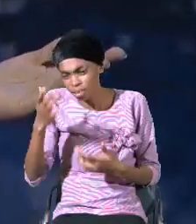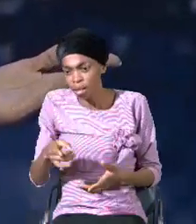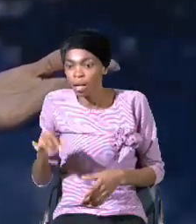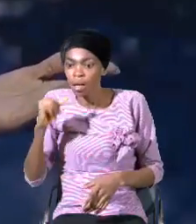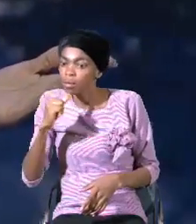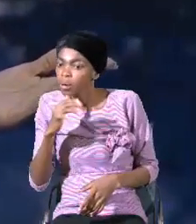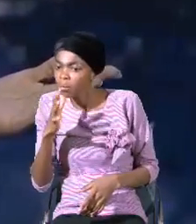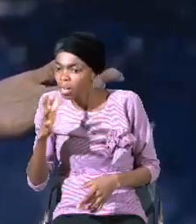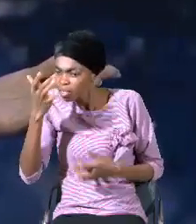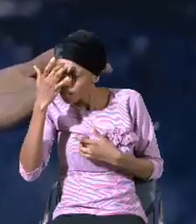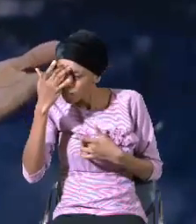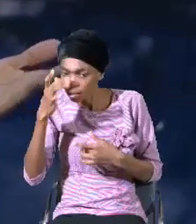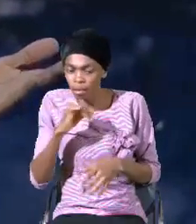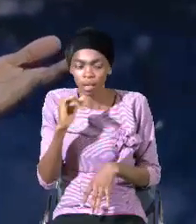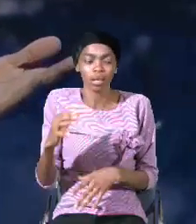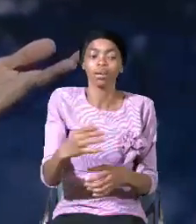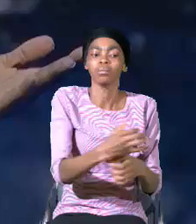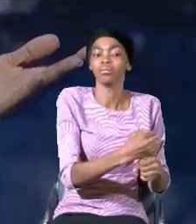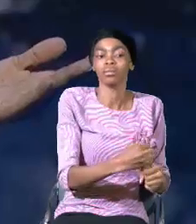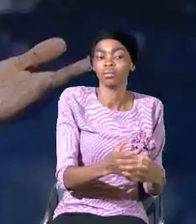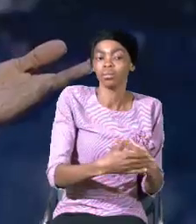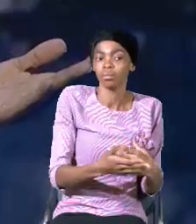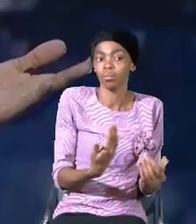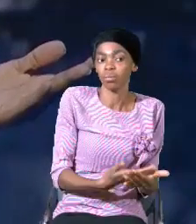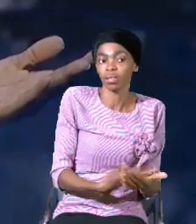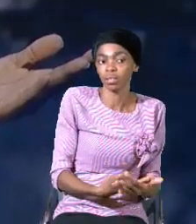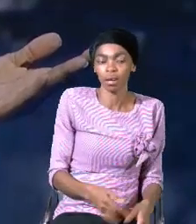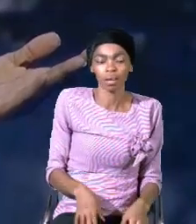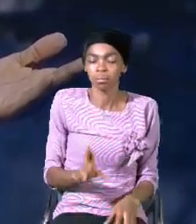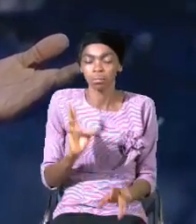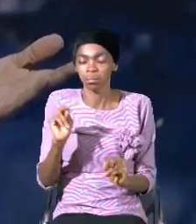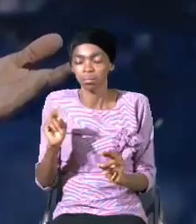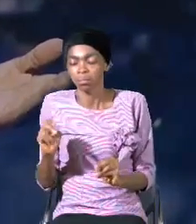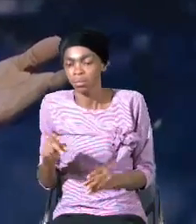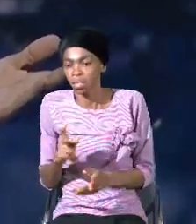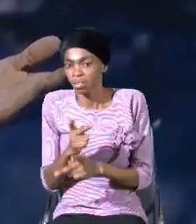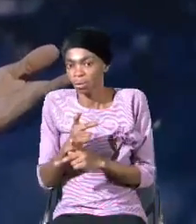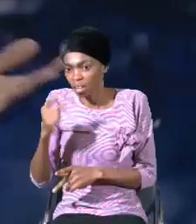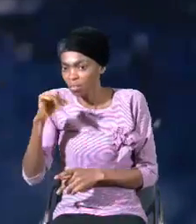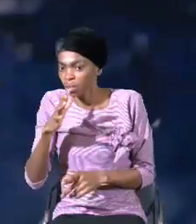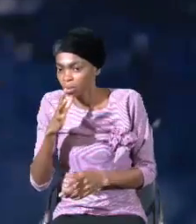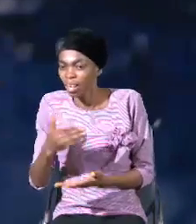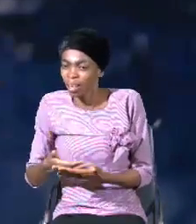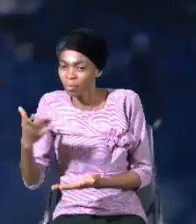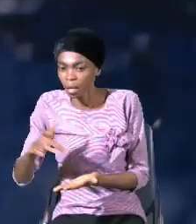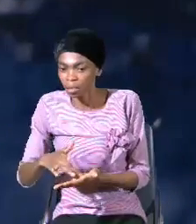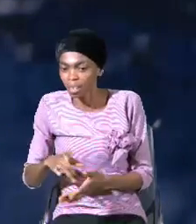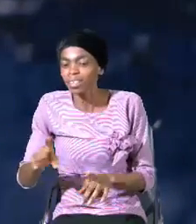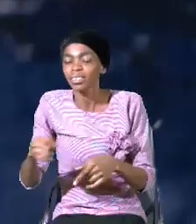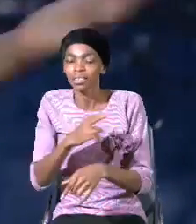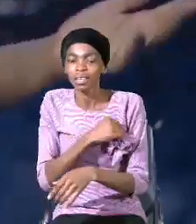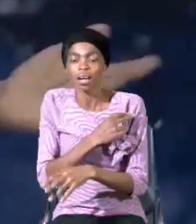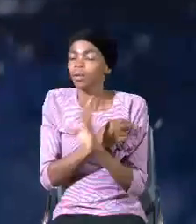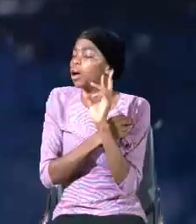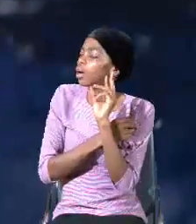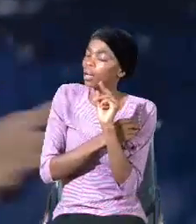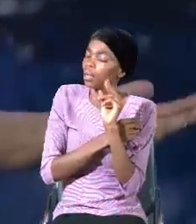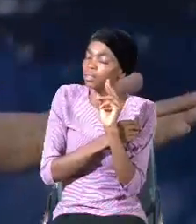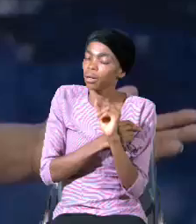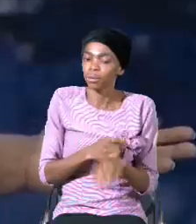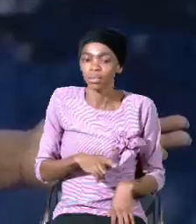The father is sick. He cannot take that money and care for the father. The wife, the husband, the children, they are impoverished.